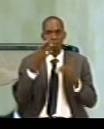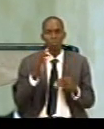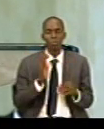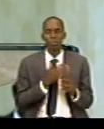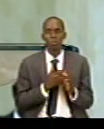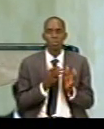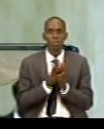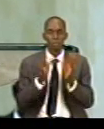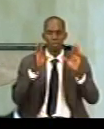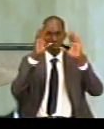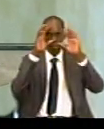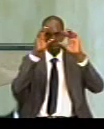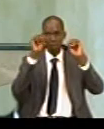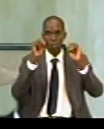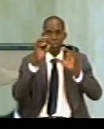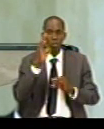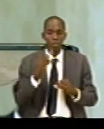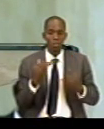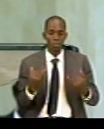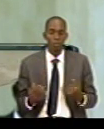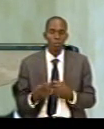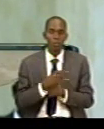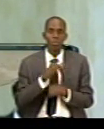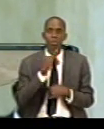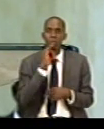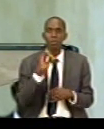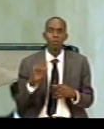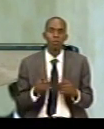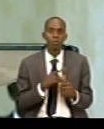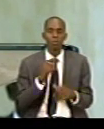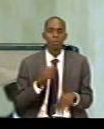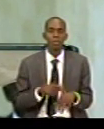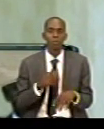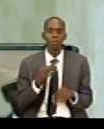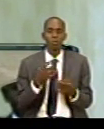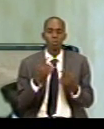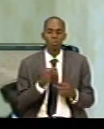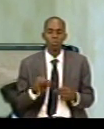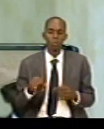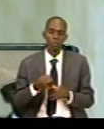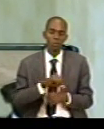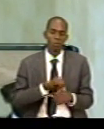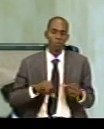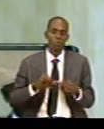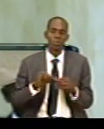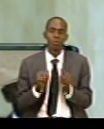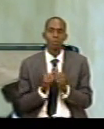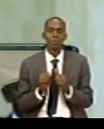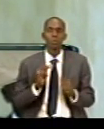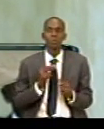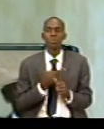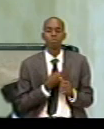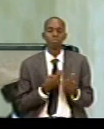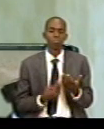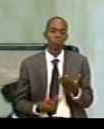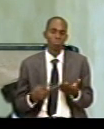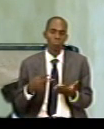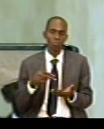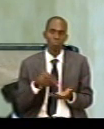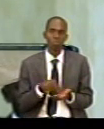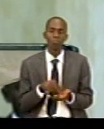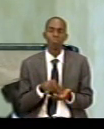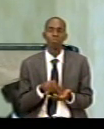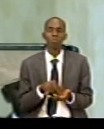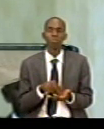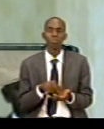Today is your first time of coming to fellowship with us. Rise up as